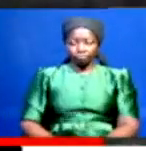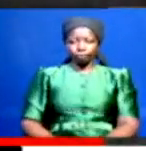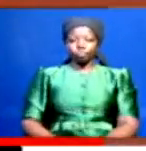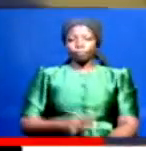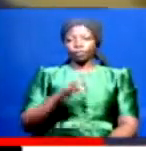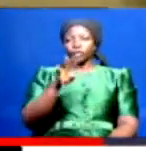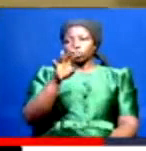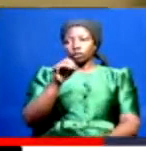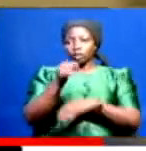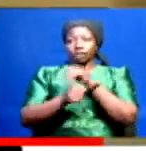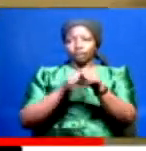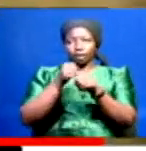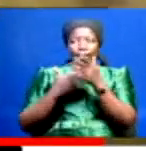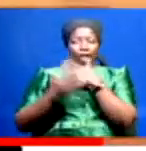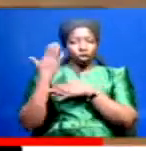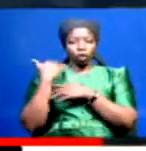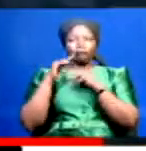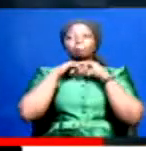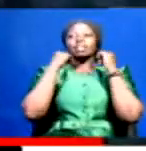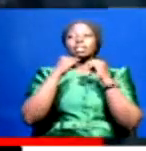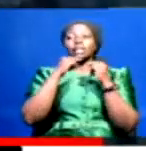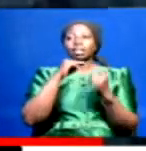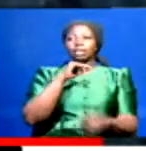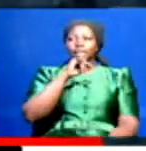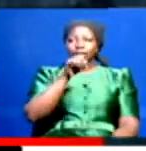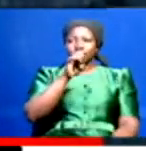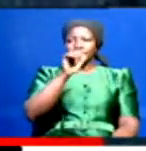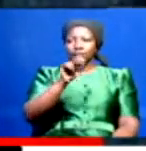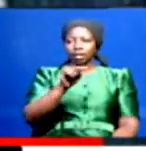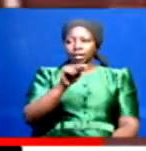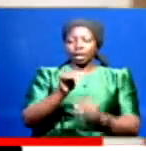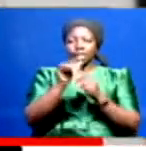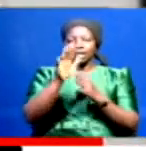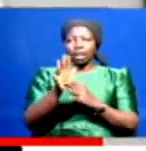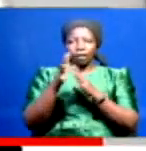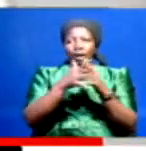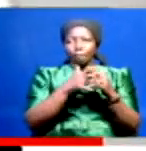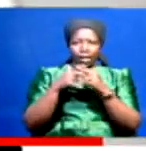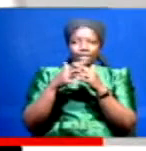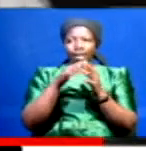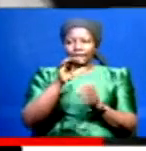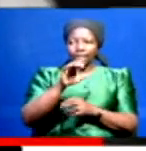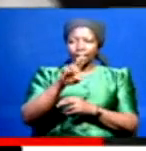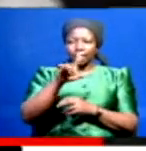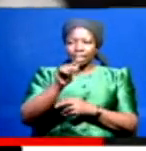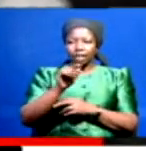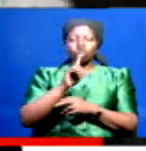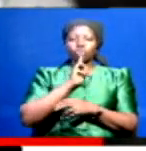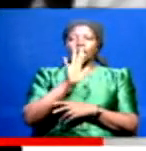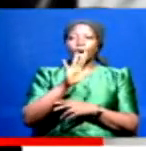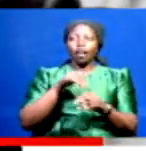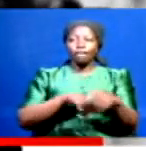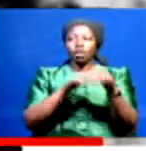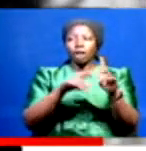4 decades ago, Reverend Jim Jones, the charismatic leader of an American cult in the Guyanese jungle, ordered his followers to murder a